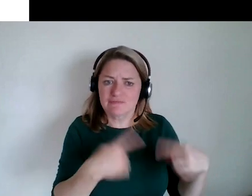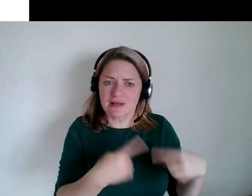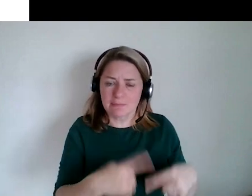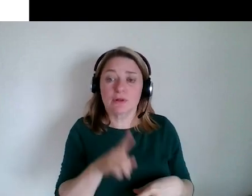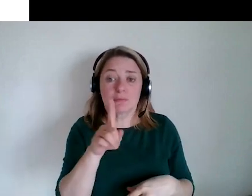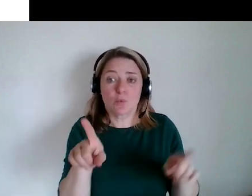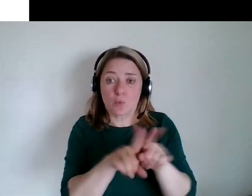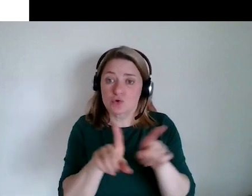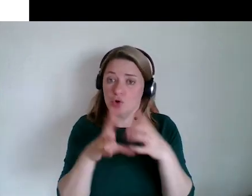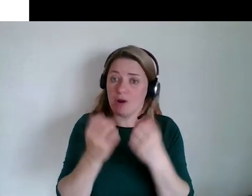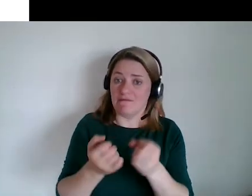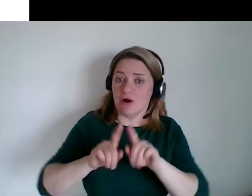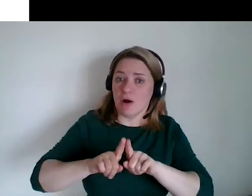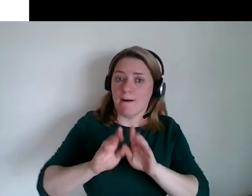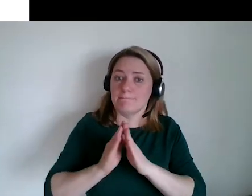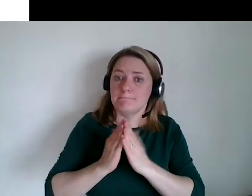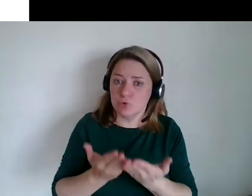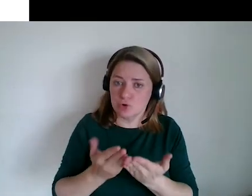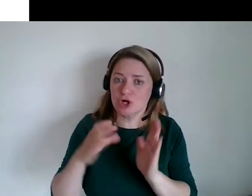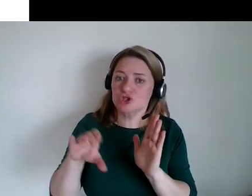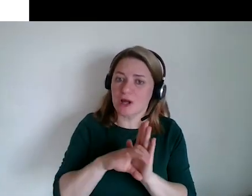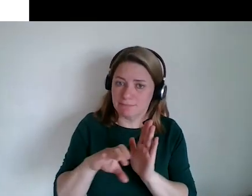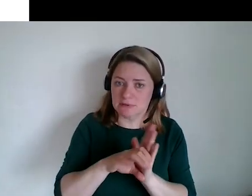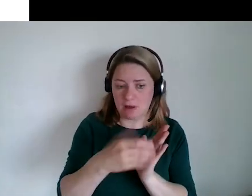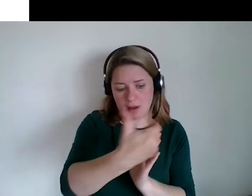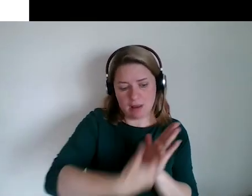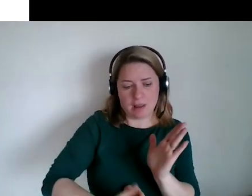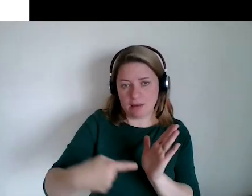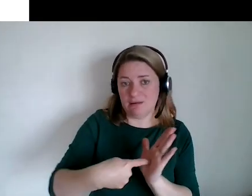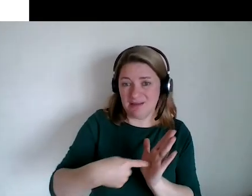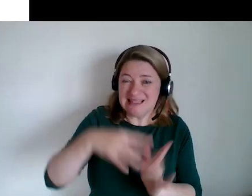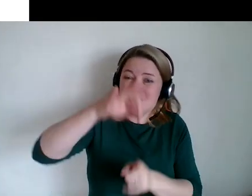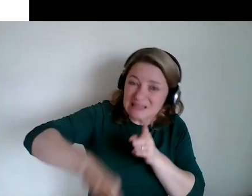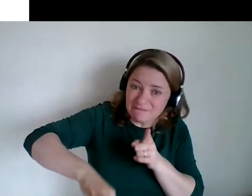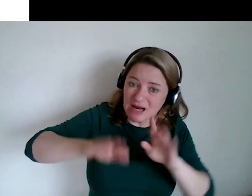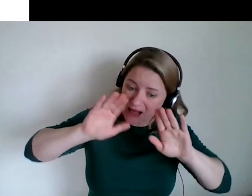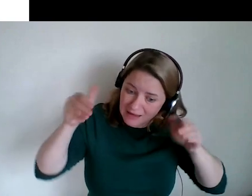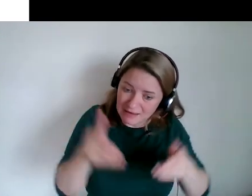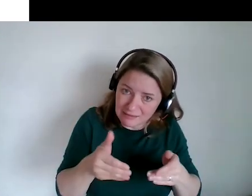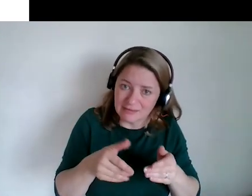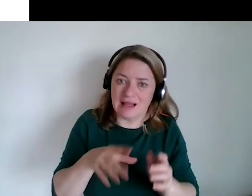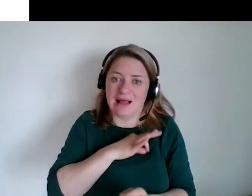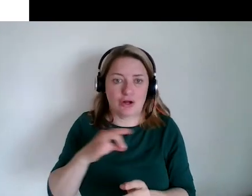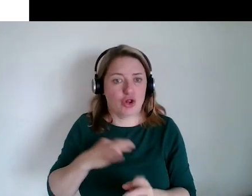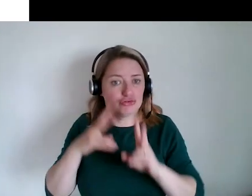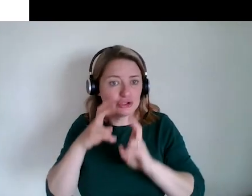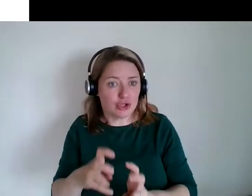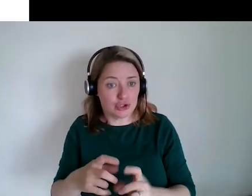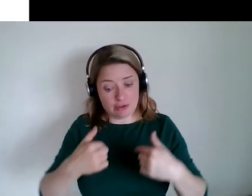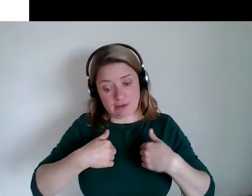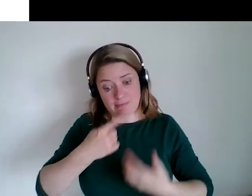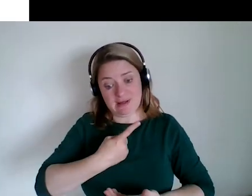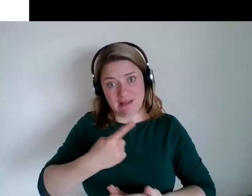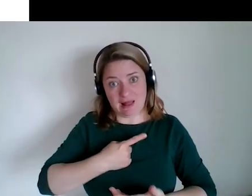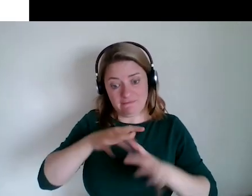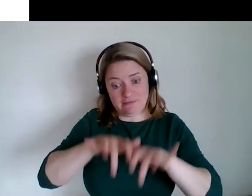book chapter, which has a chapter dedicated to developing careers in clinical education research. And that was a chapter I